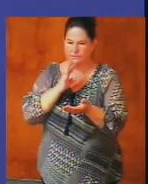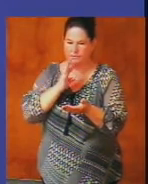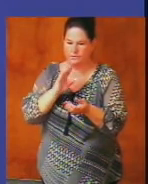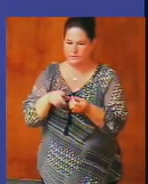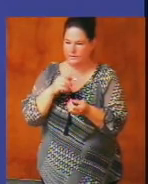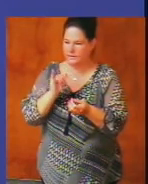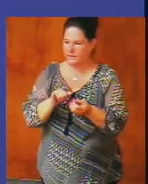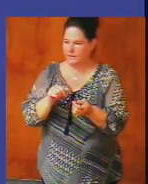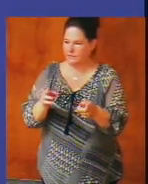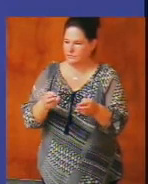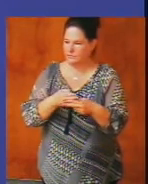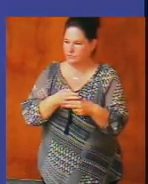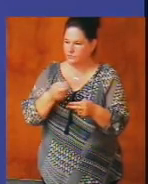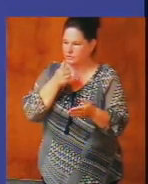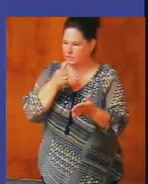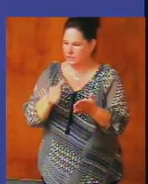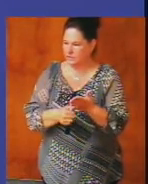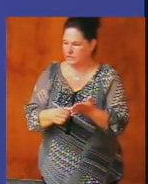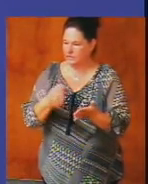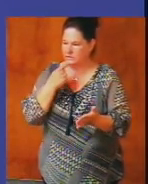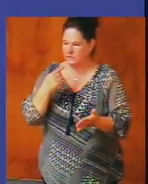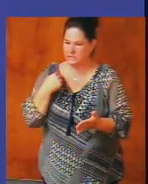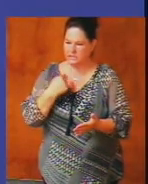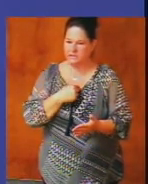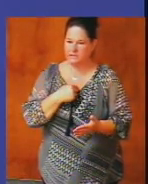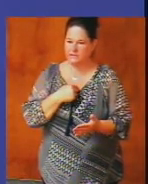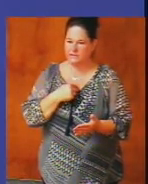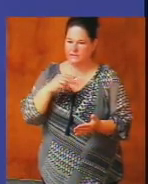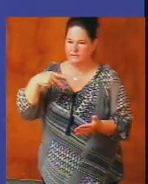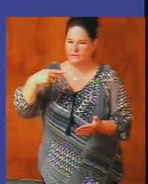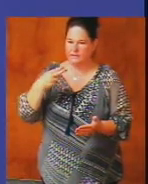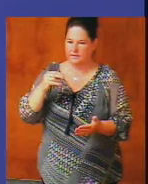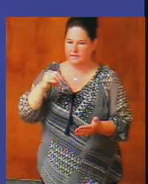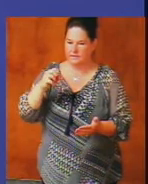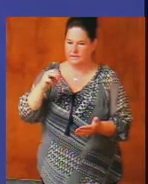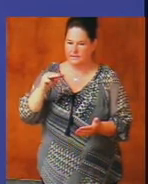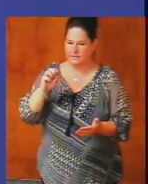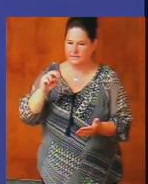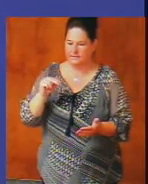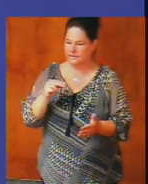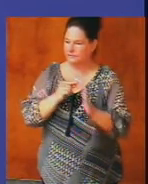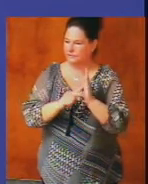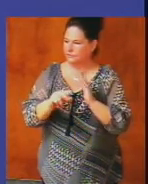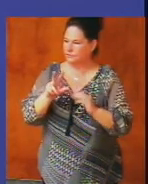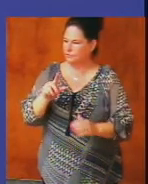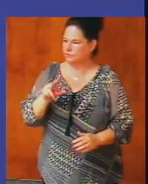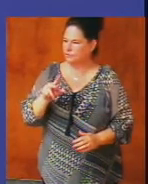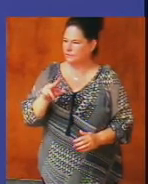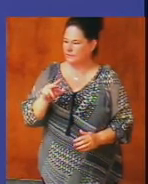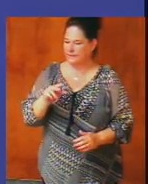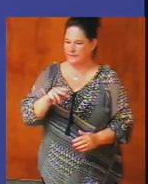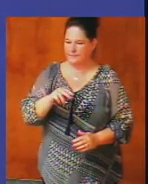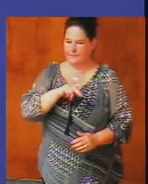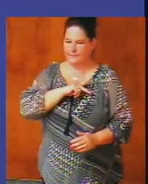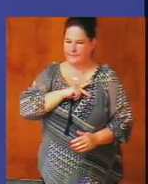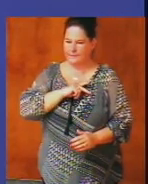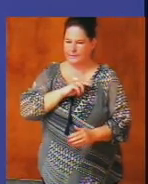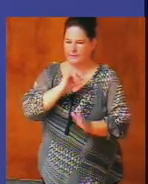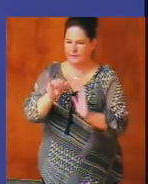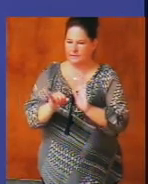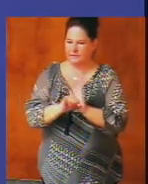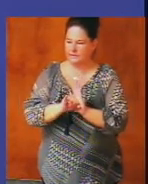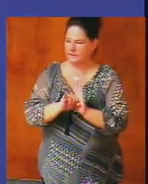that little letter tells us. In Philemon verse 23, Paul identifies